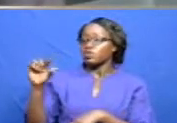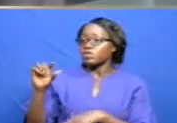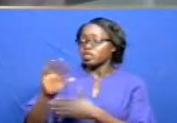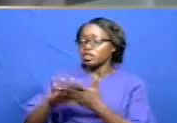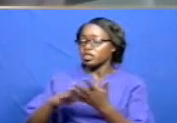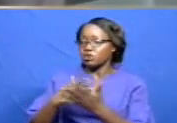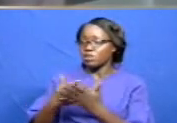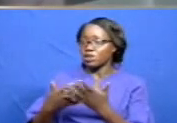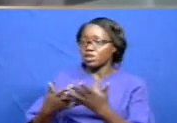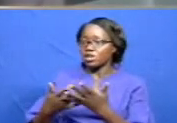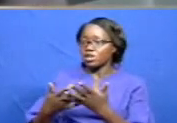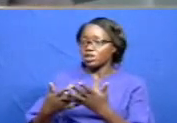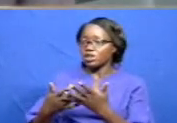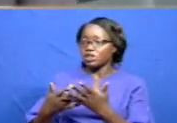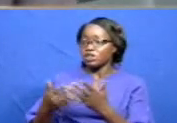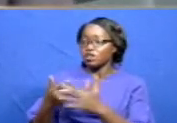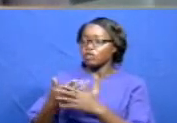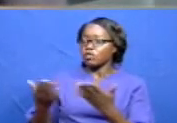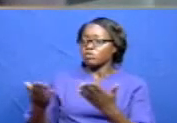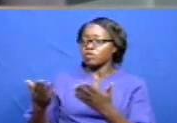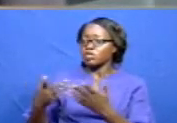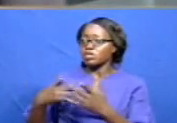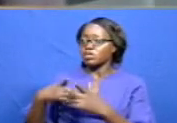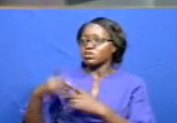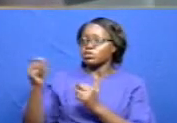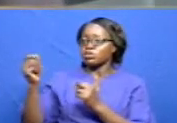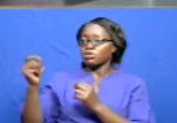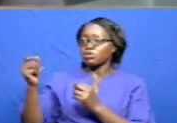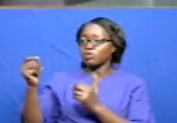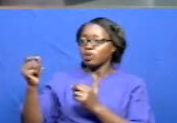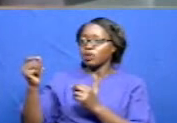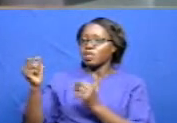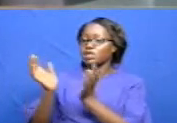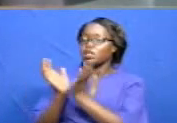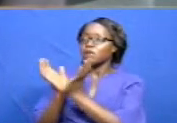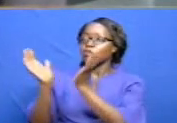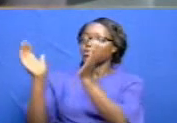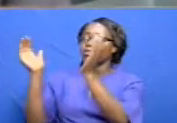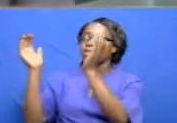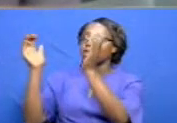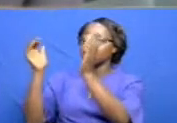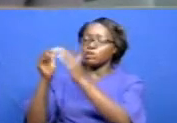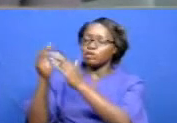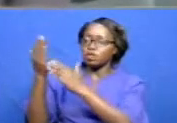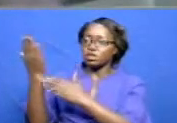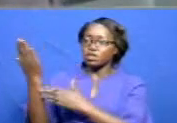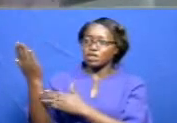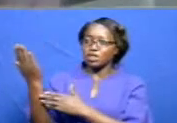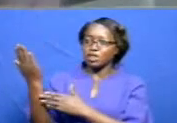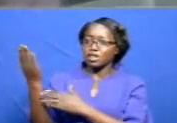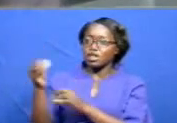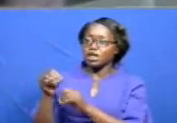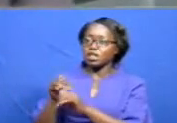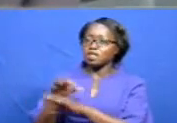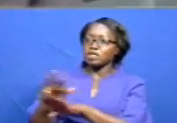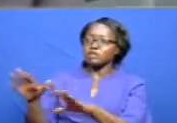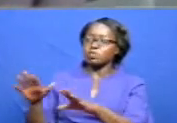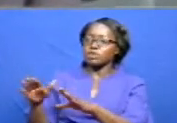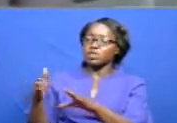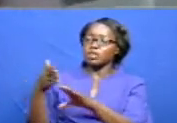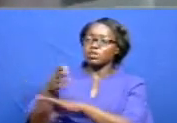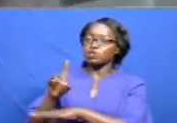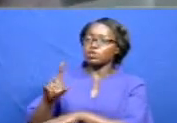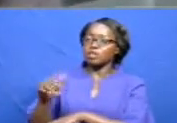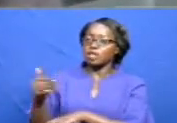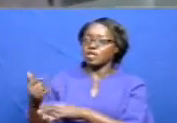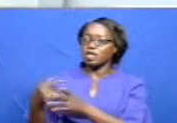signal from these land stations to the balloons, to the aerial base stations, and then they transmit across each other and eventually